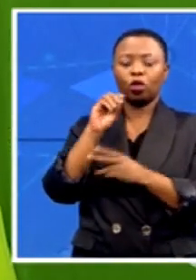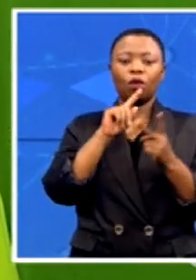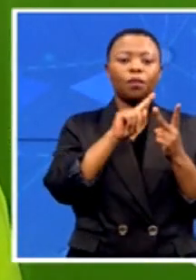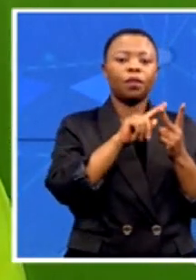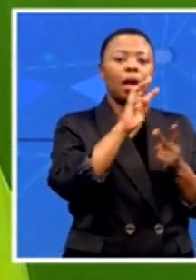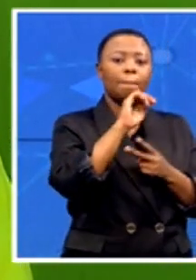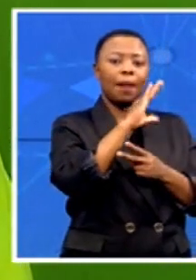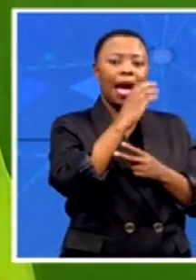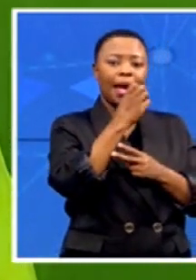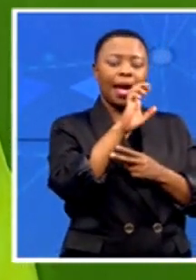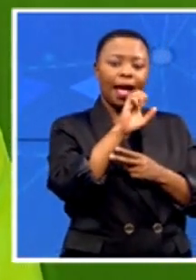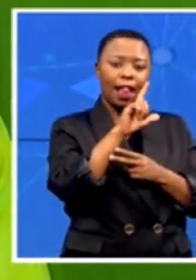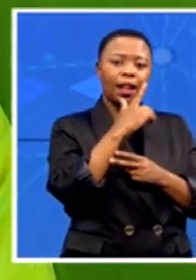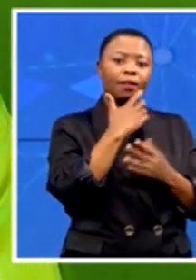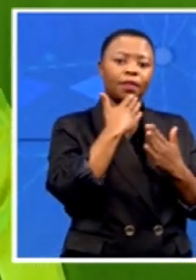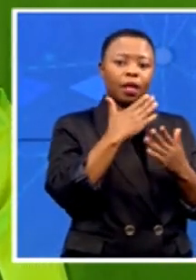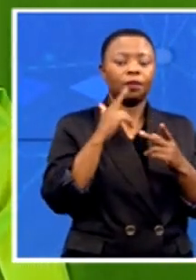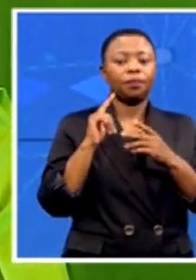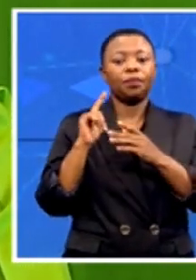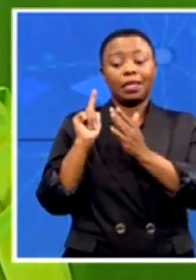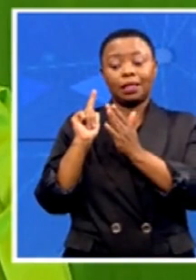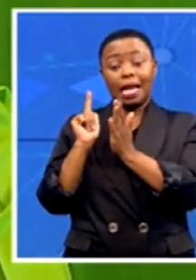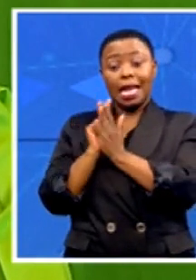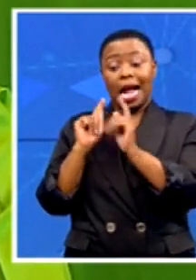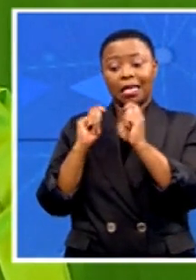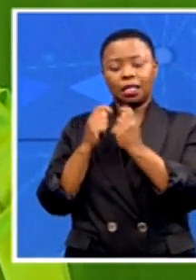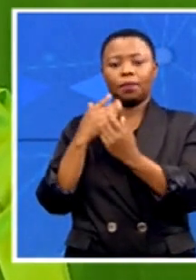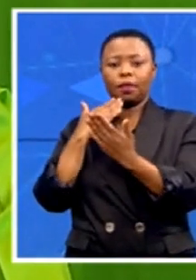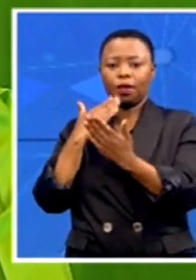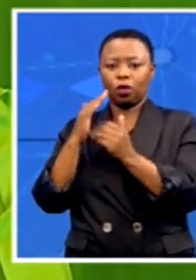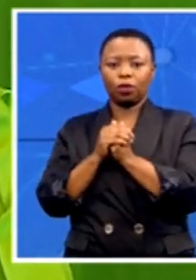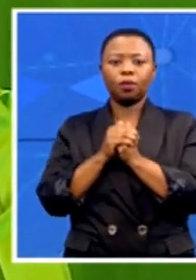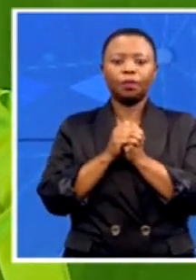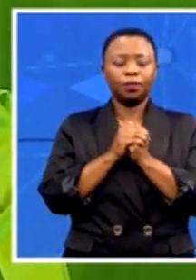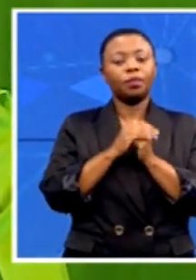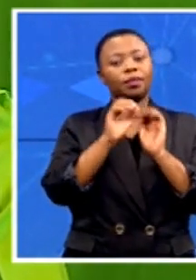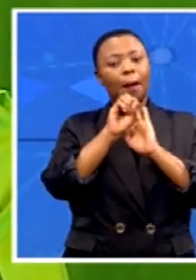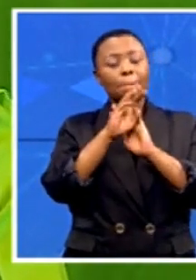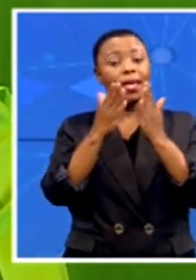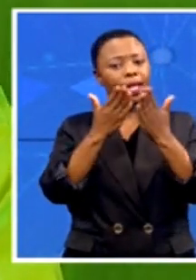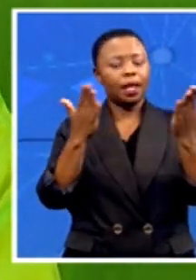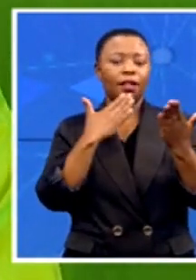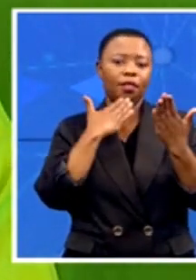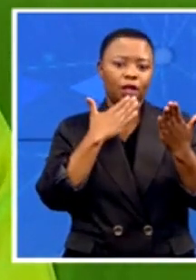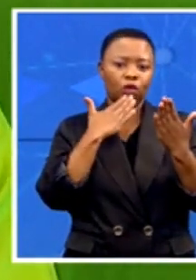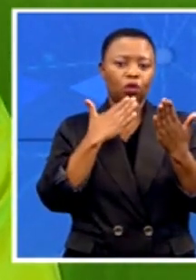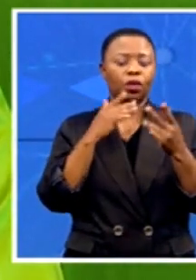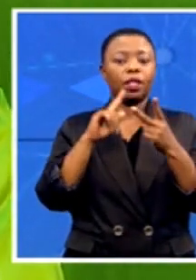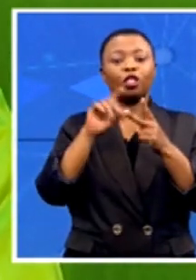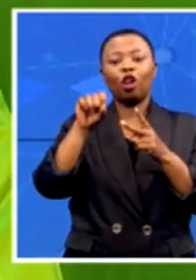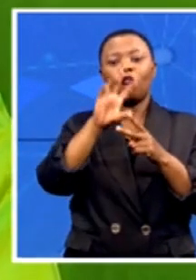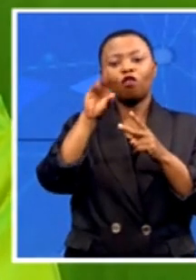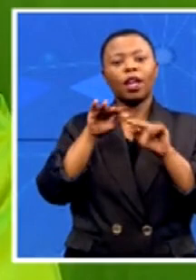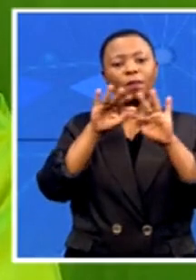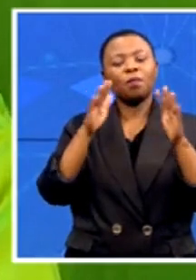legal team. And I'd also like to really thank you, the media, and our fellow South Africans. As you can